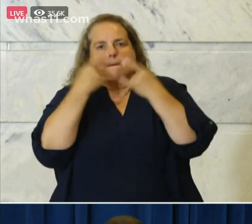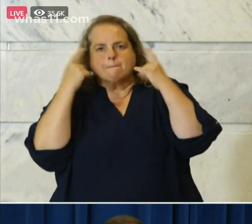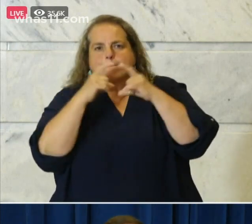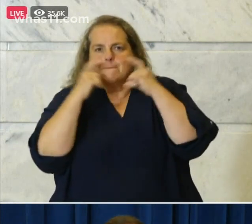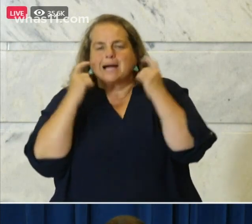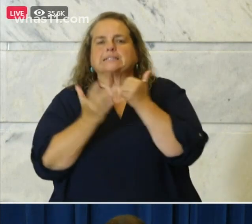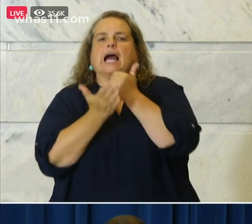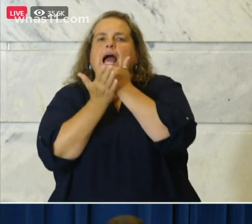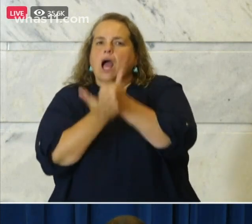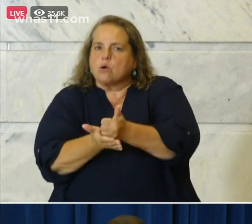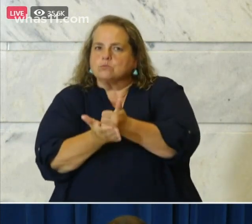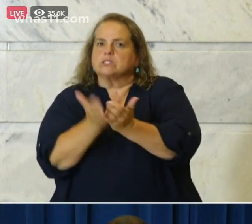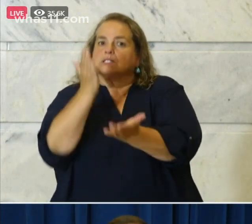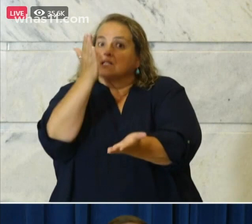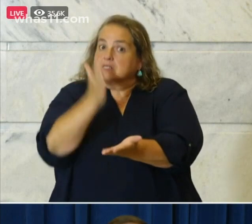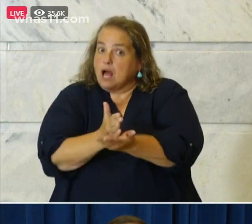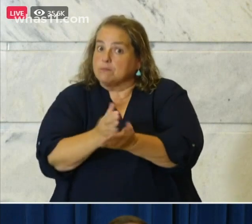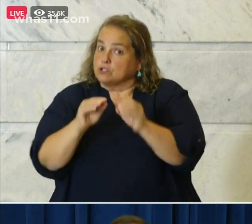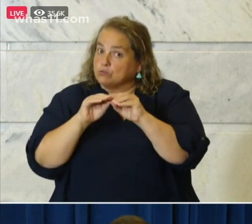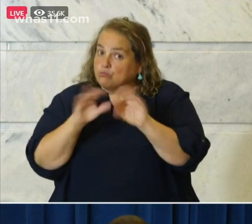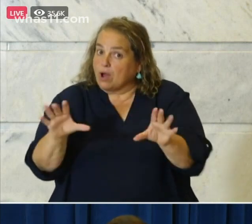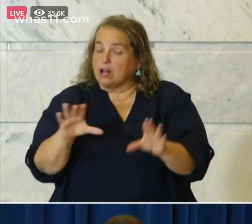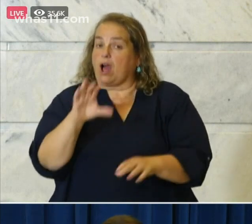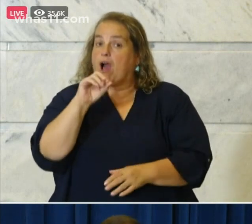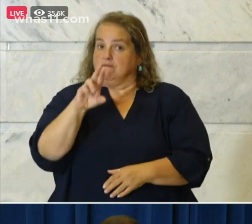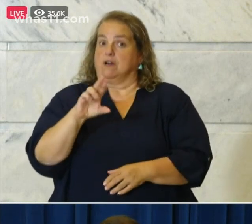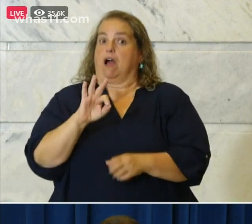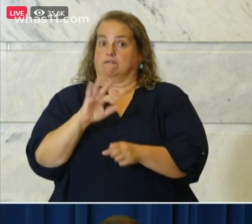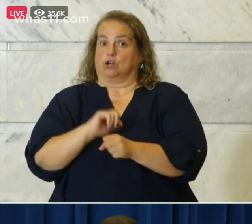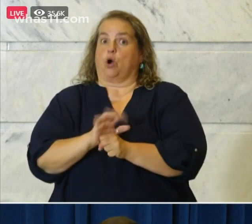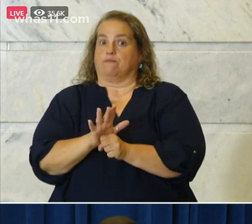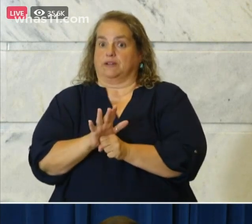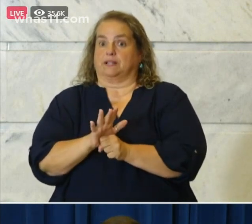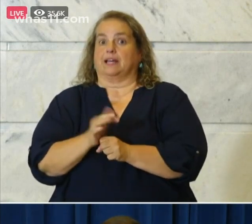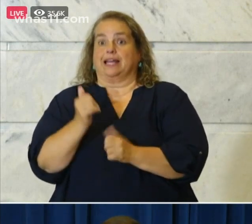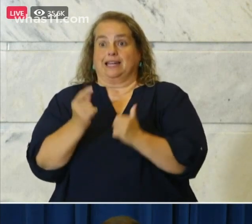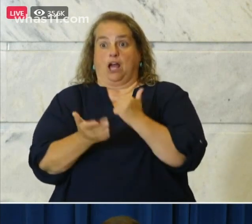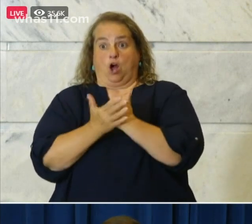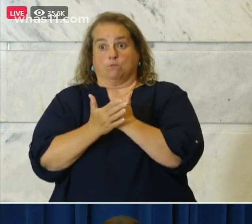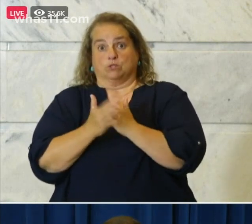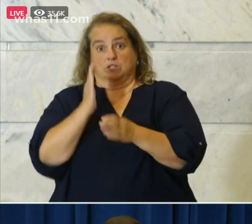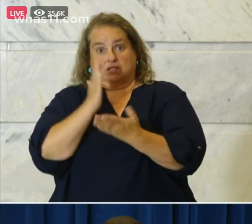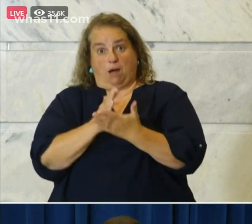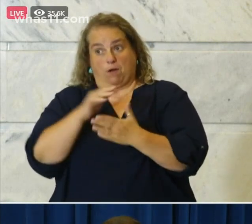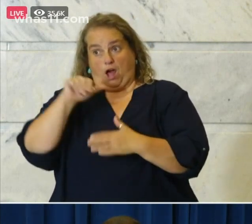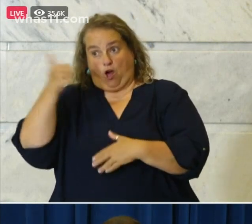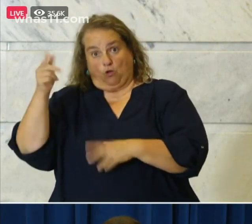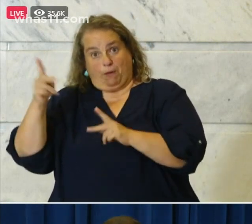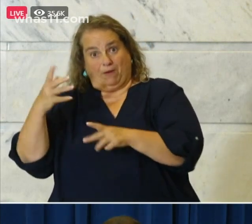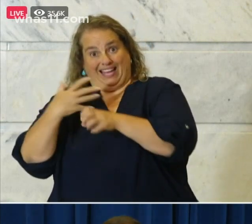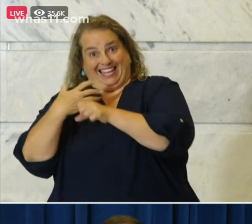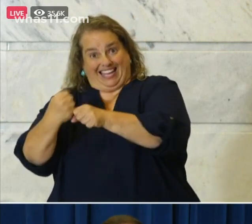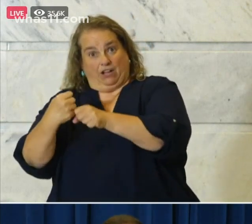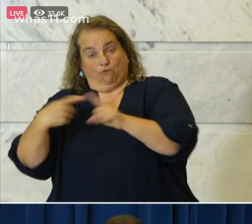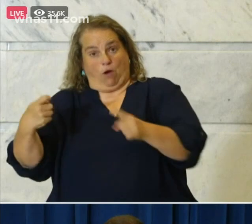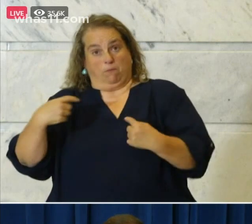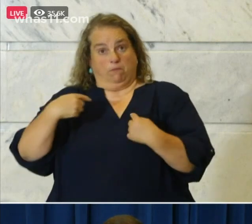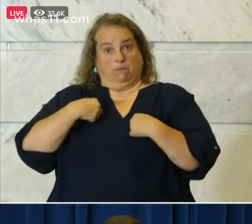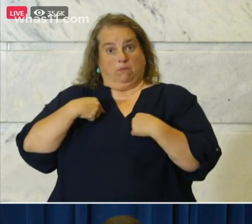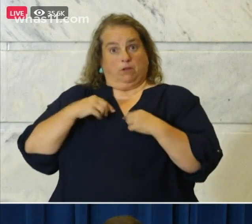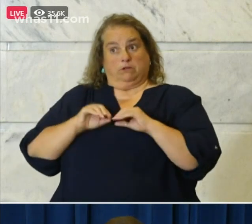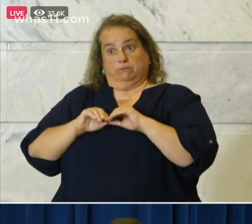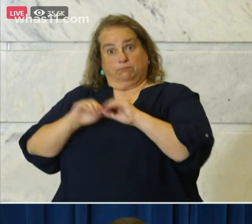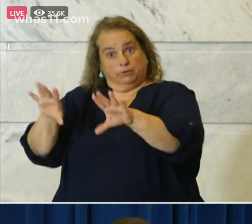the spread of COVID. It protects other people from getting it from you, and now there are studies showing that it can protect